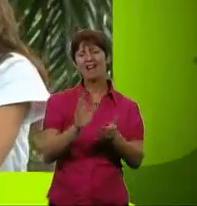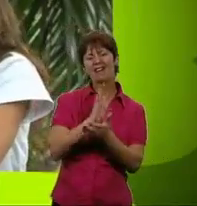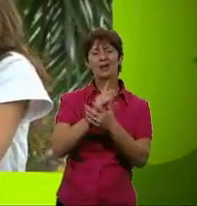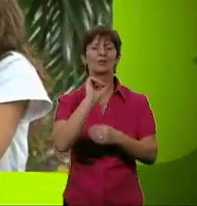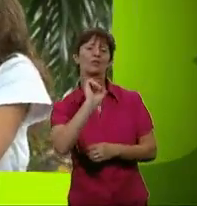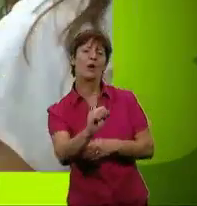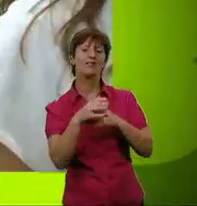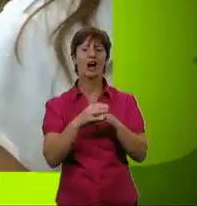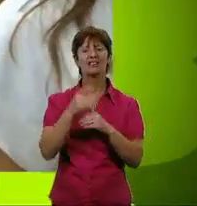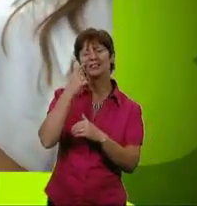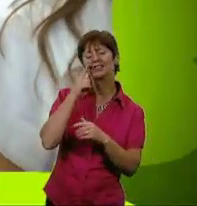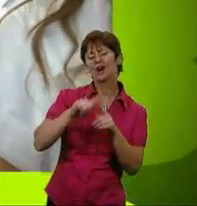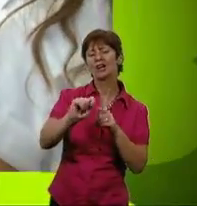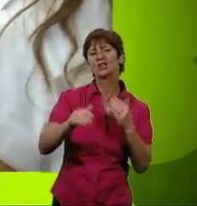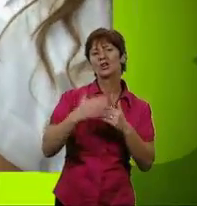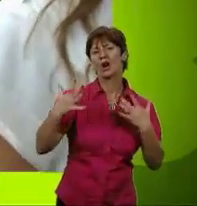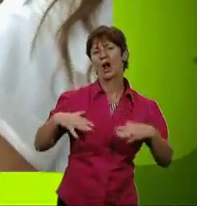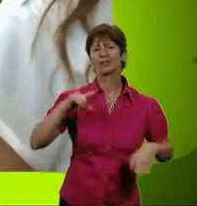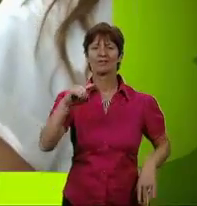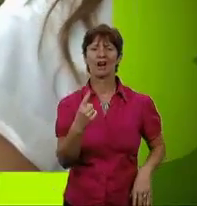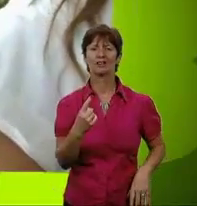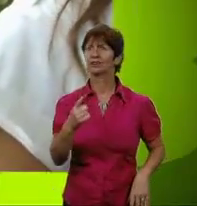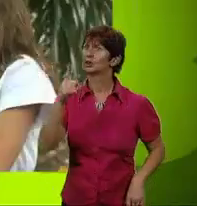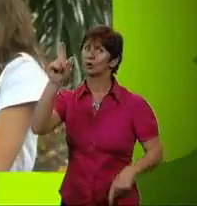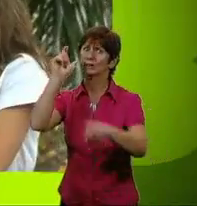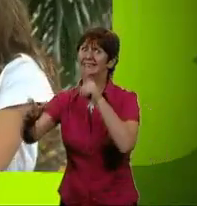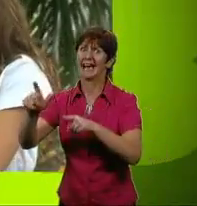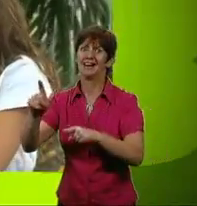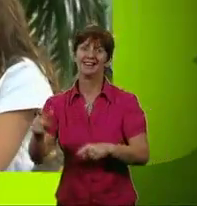And try on all your lovely new clothes first. Don't you dare!